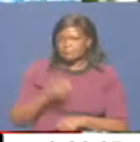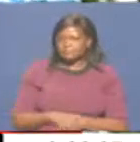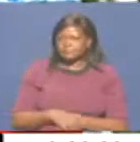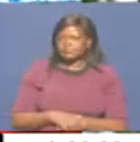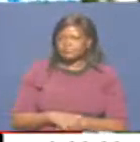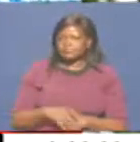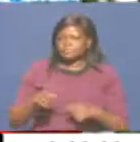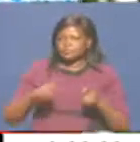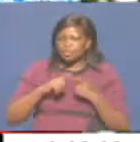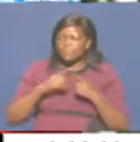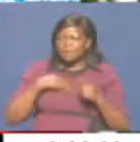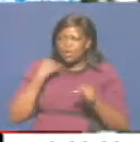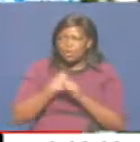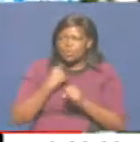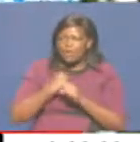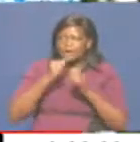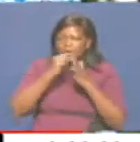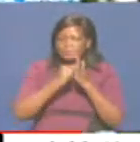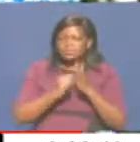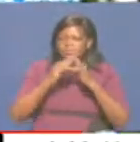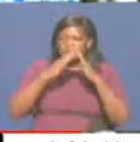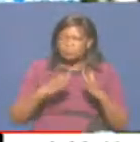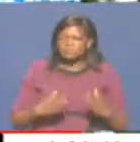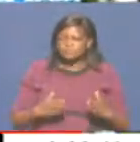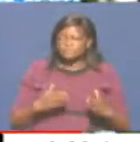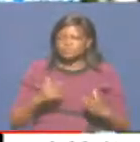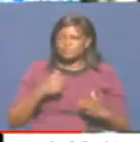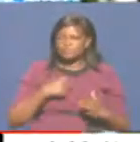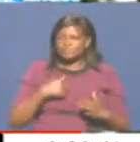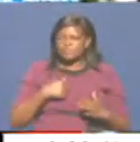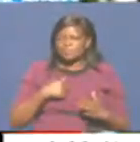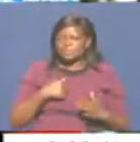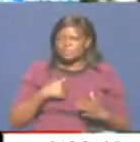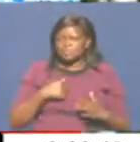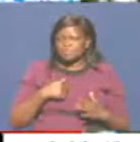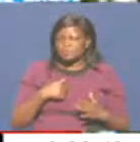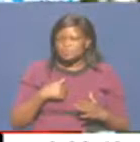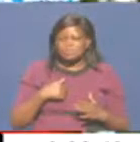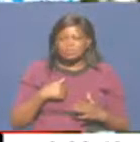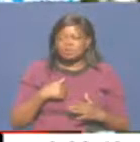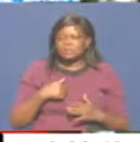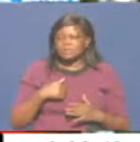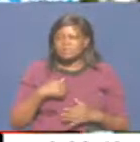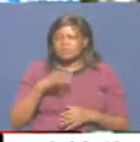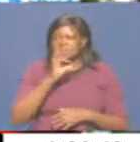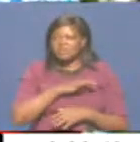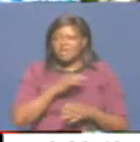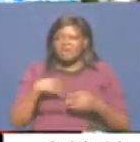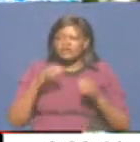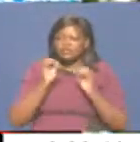when I was working in the state house, I was disadvantaged to a degree.